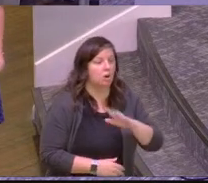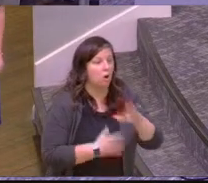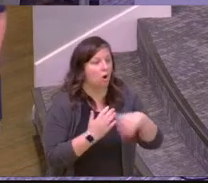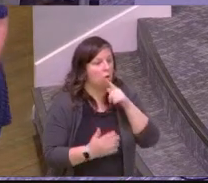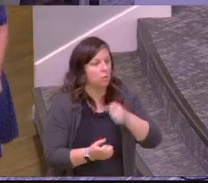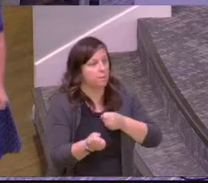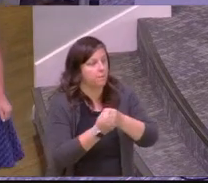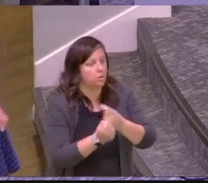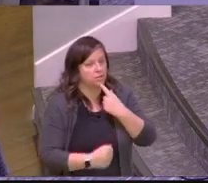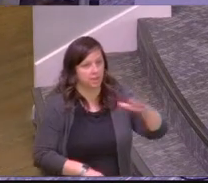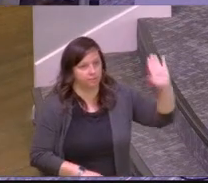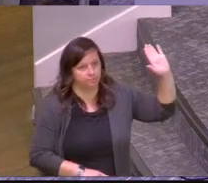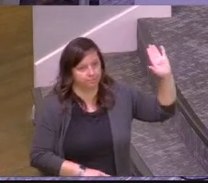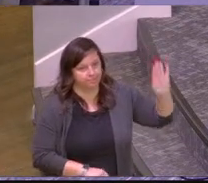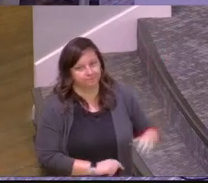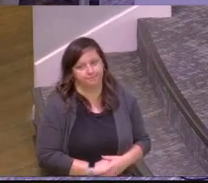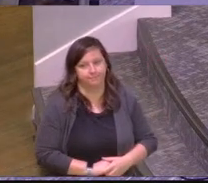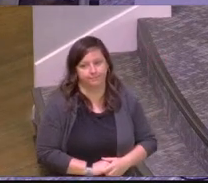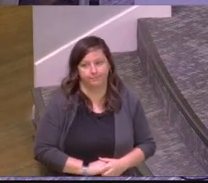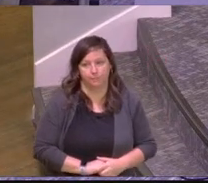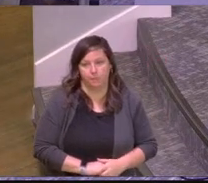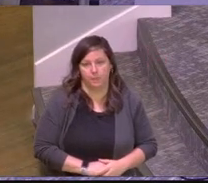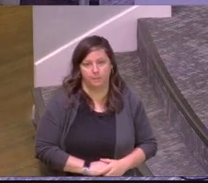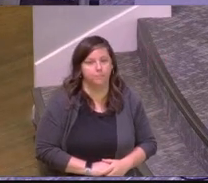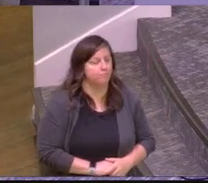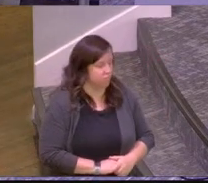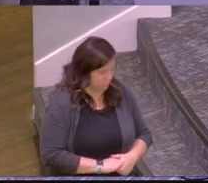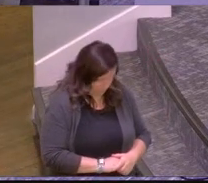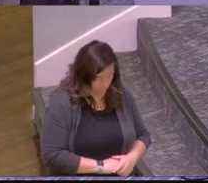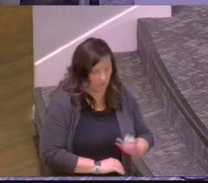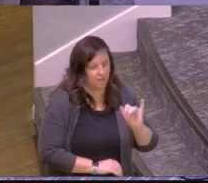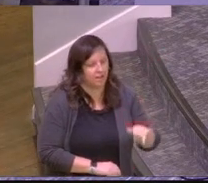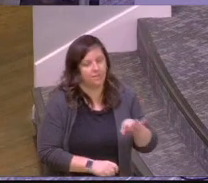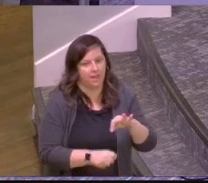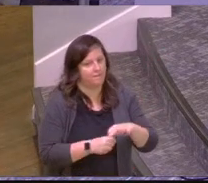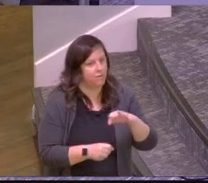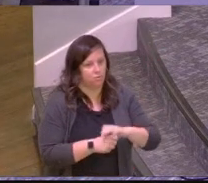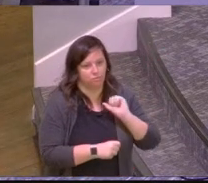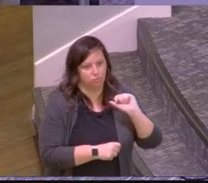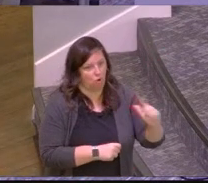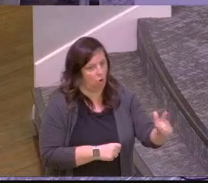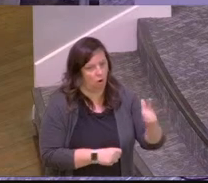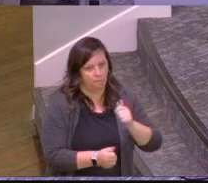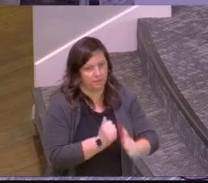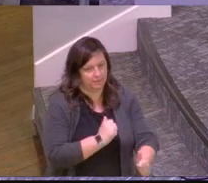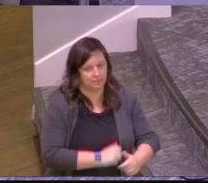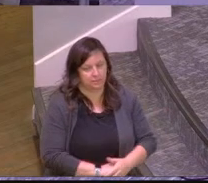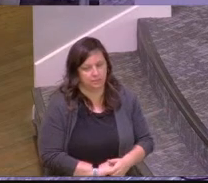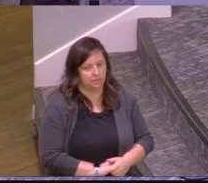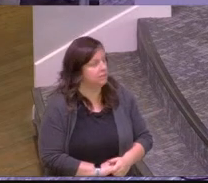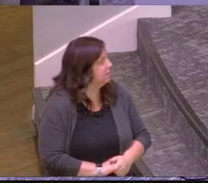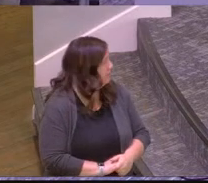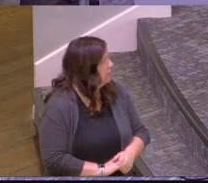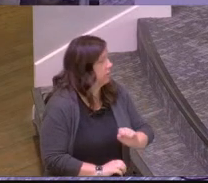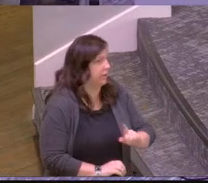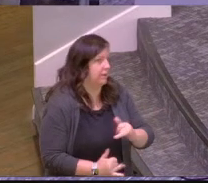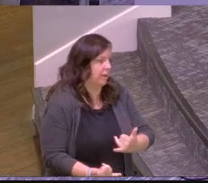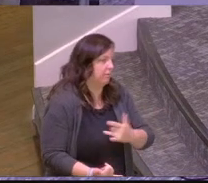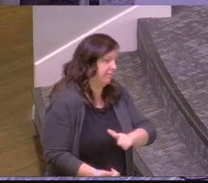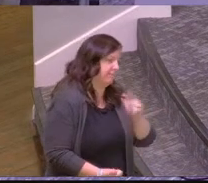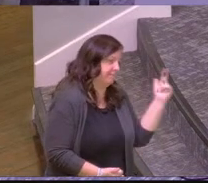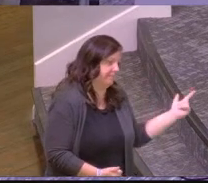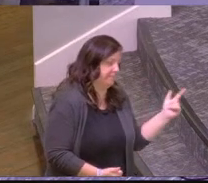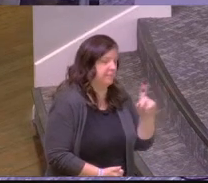your hand and say aye. Aye. That vote is unanimous, and now we will move over to Dr. Thomas. Thank